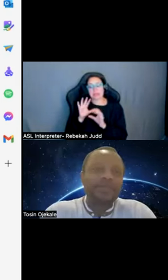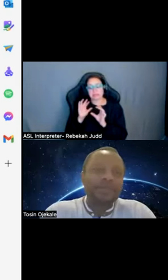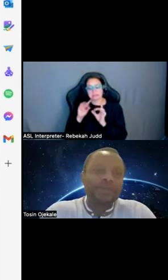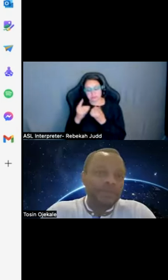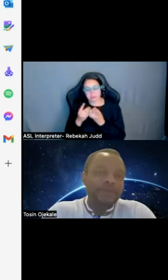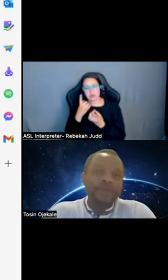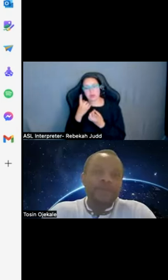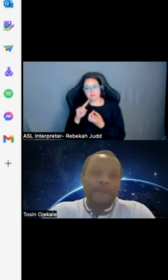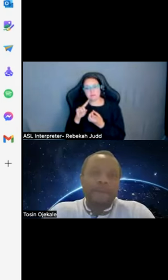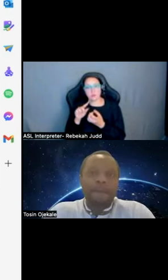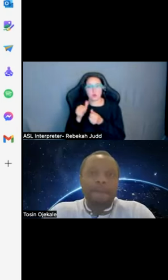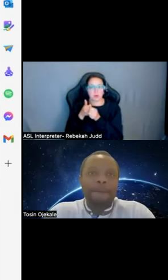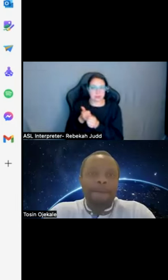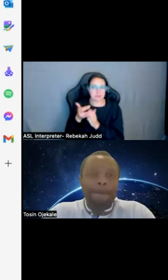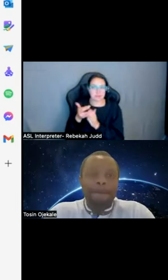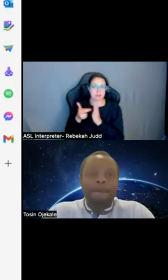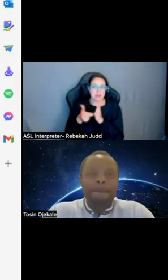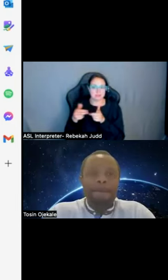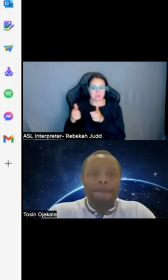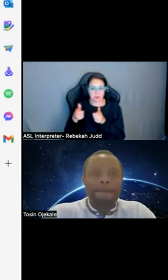regulation.